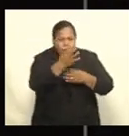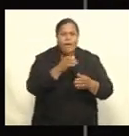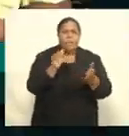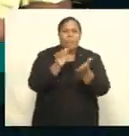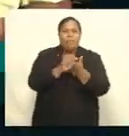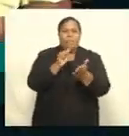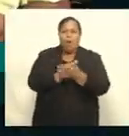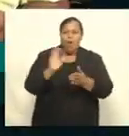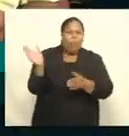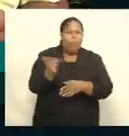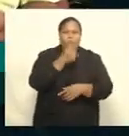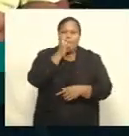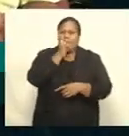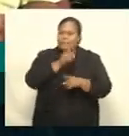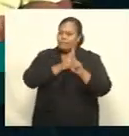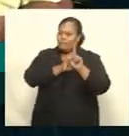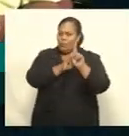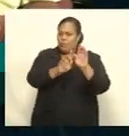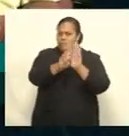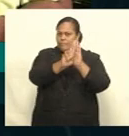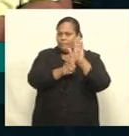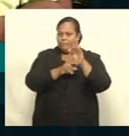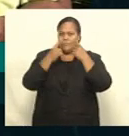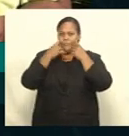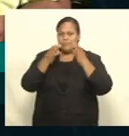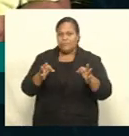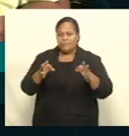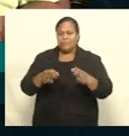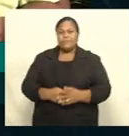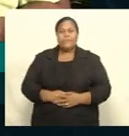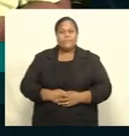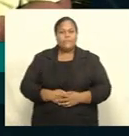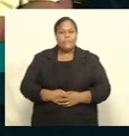curfew hours. For more, we join Josiah Nanunga live.